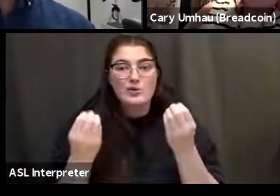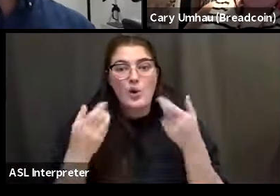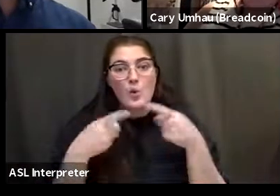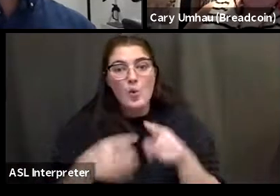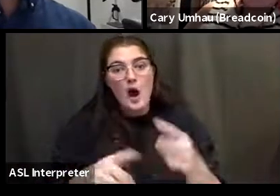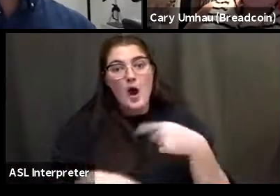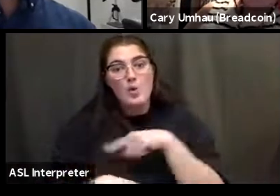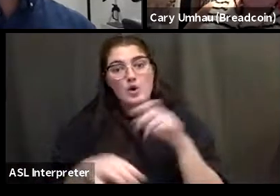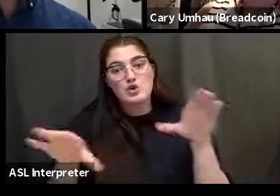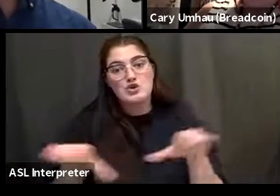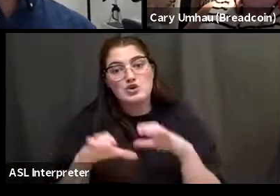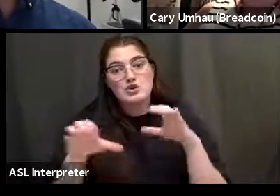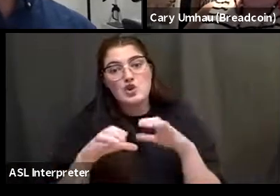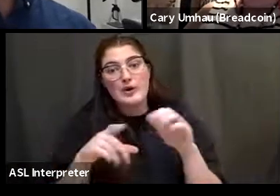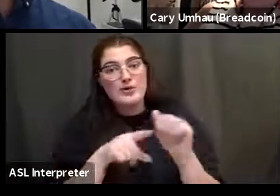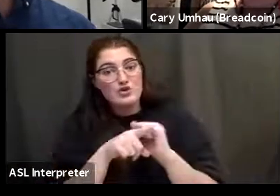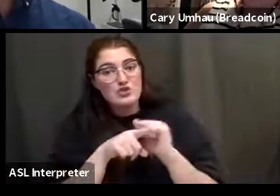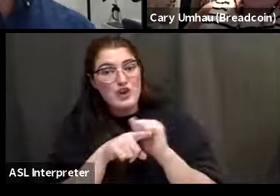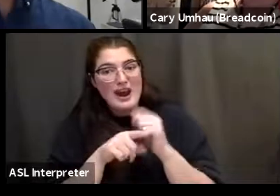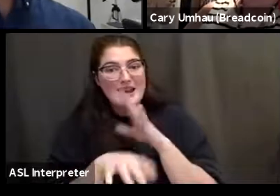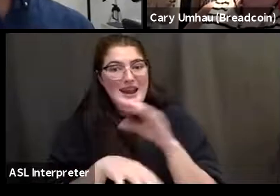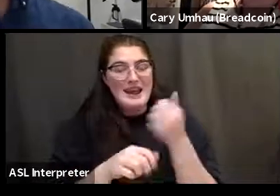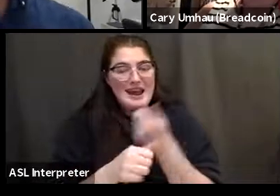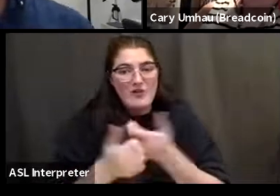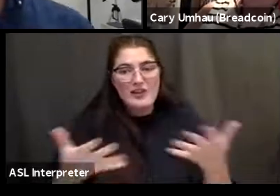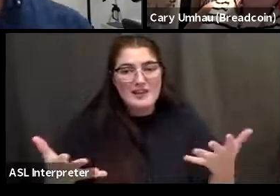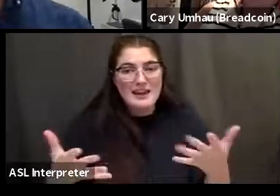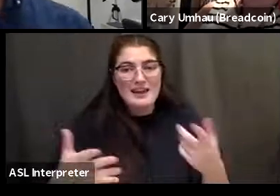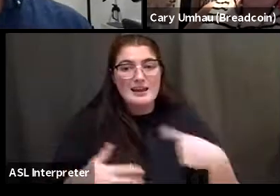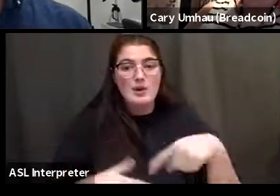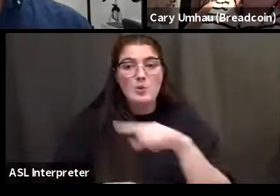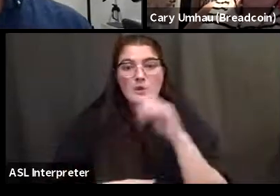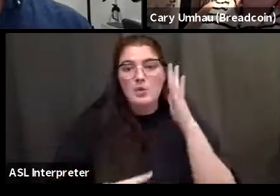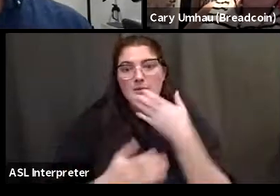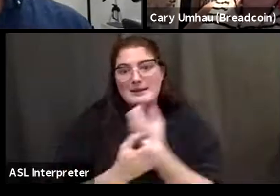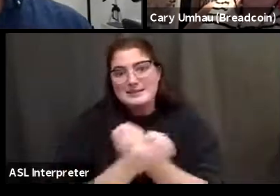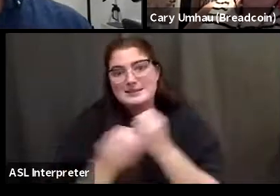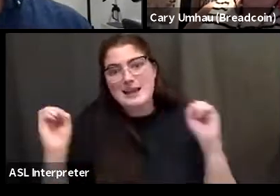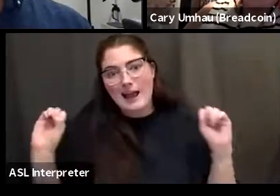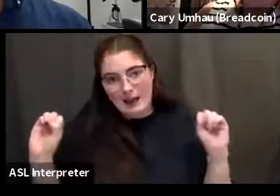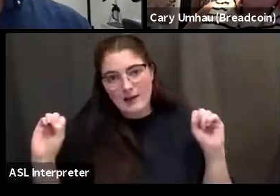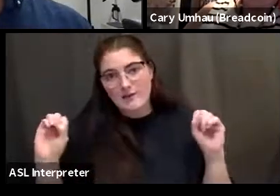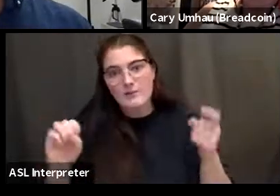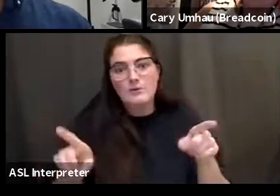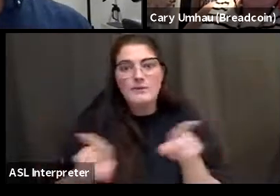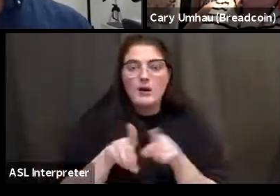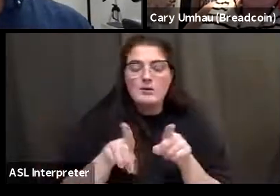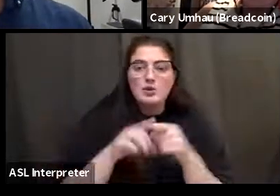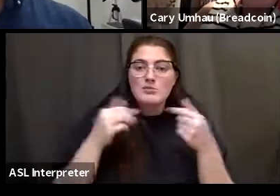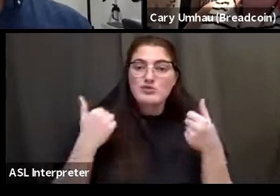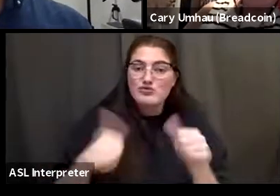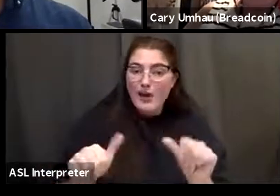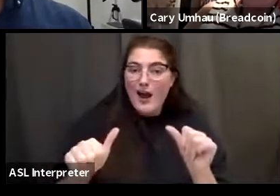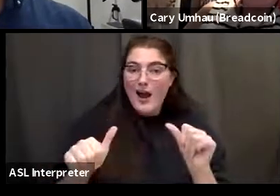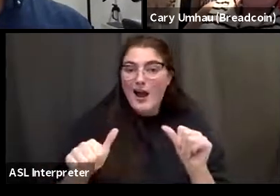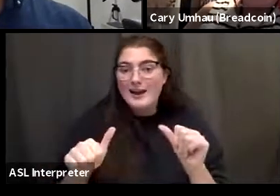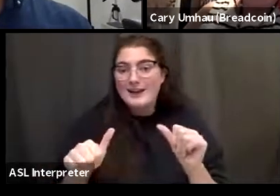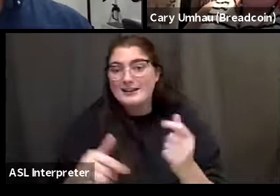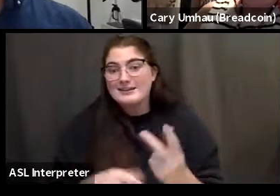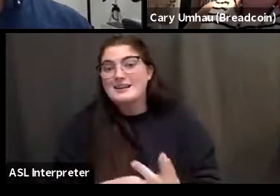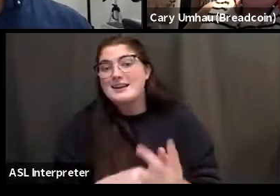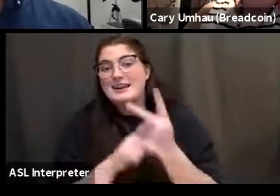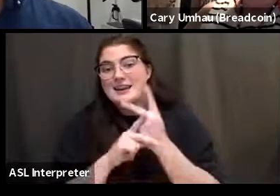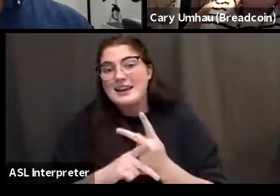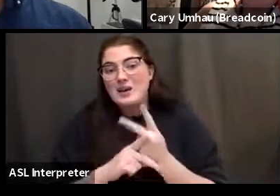doing the training and everything, we'll be safe. We've also been trying to, just keep